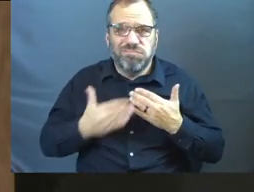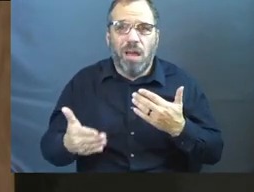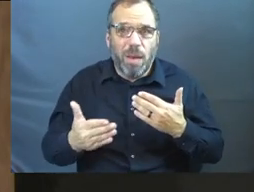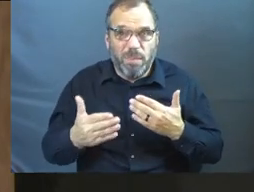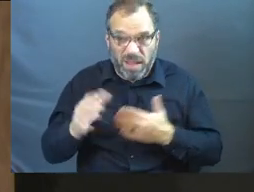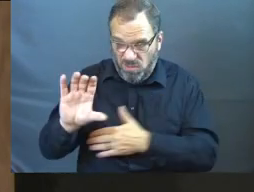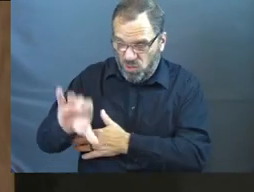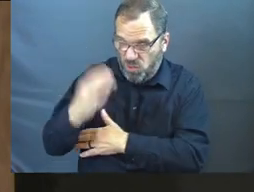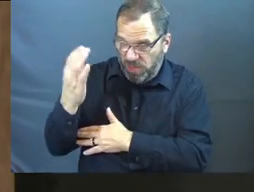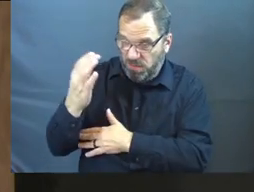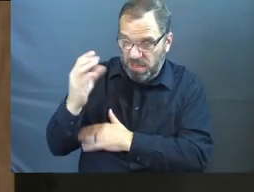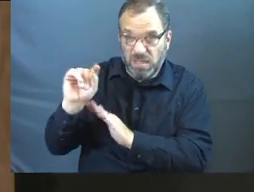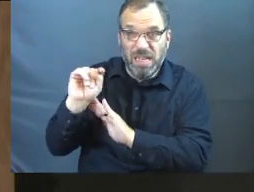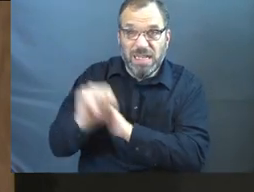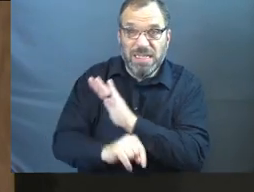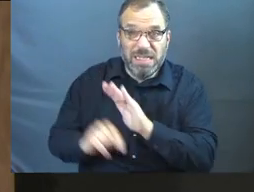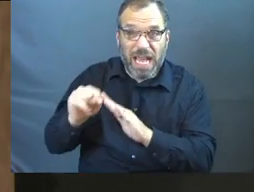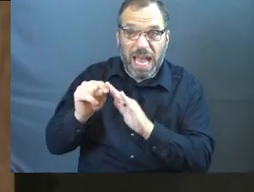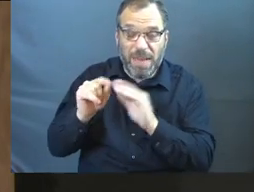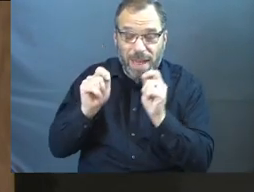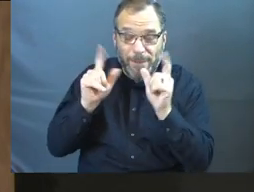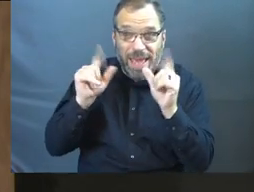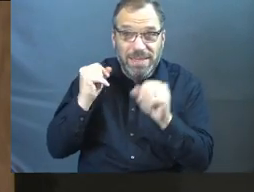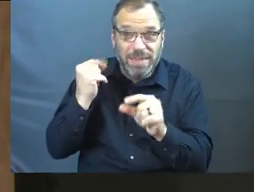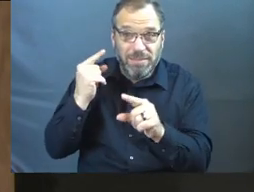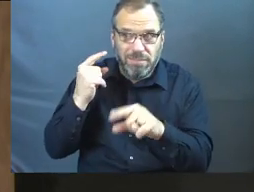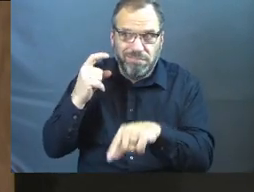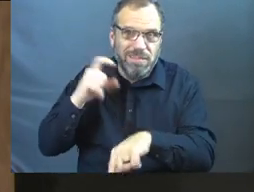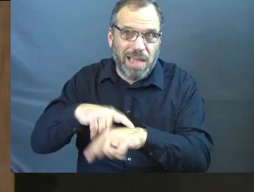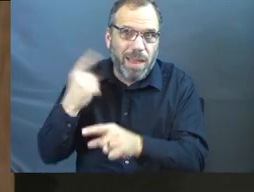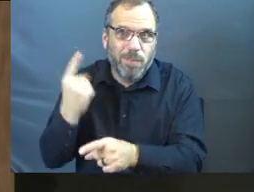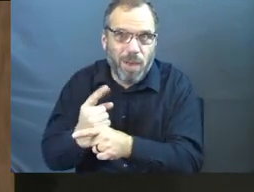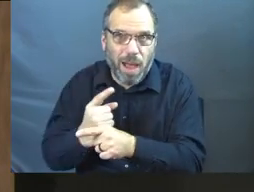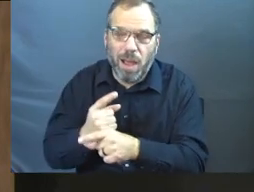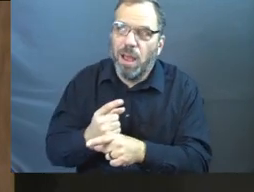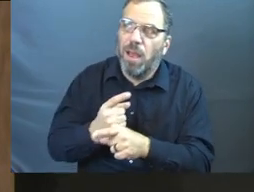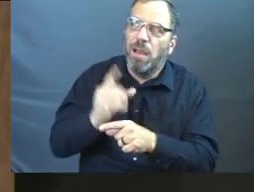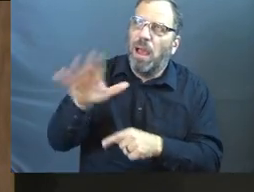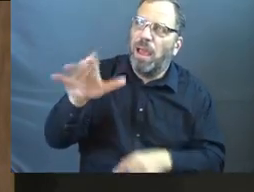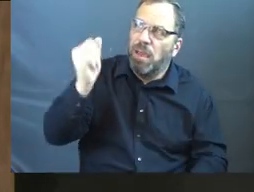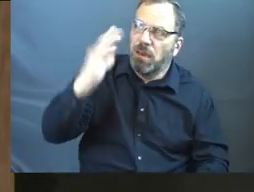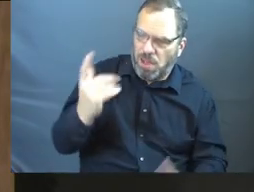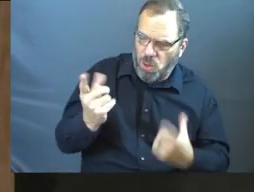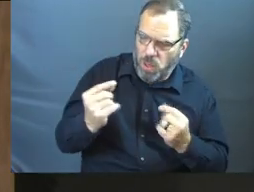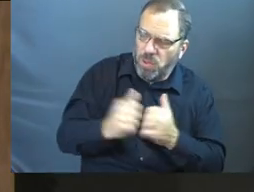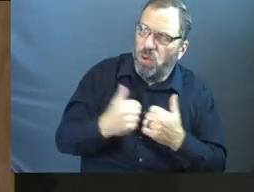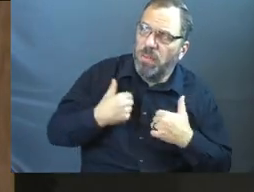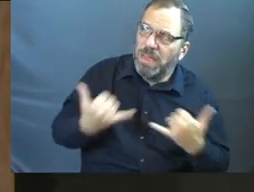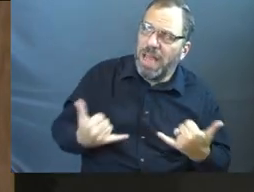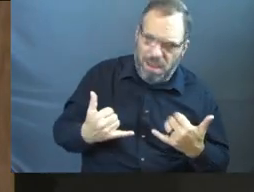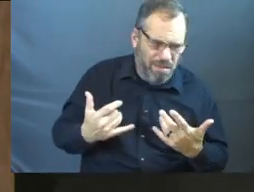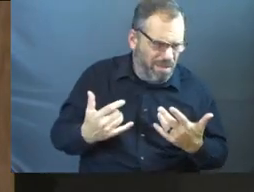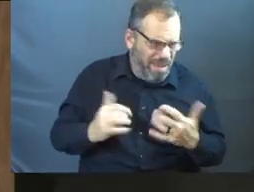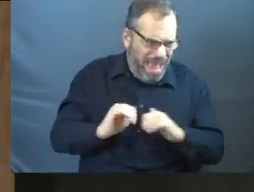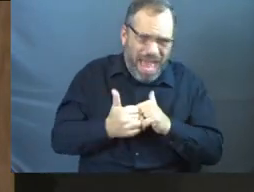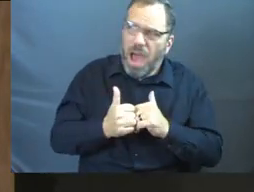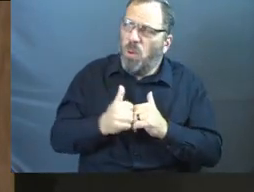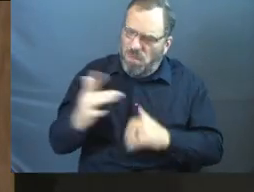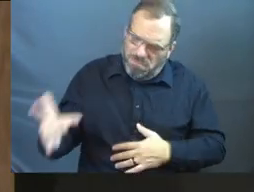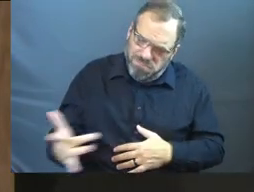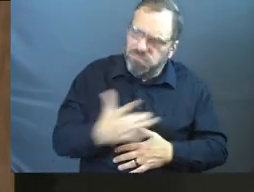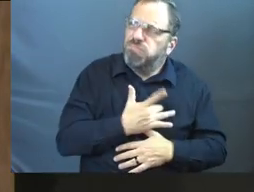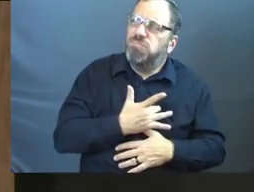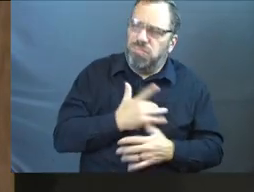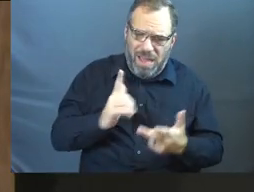the Christmas season an amazing season to do this? To say, God, what are you doing right now? How are you moving,